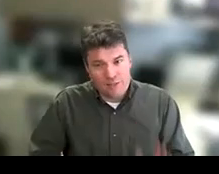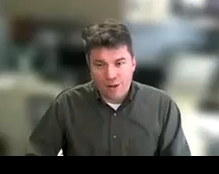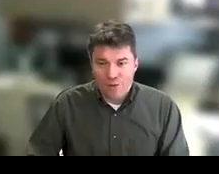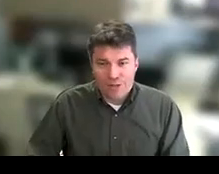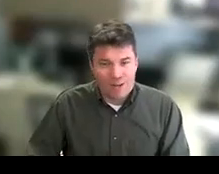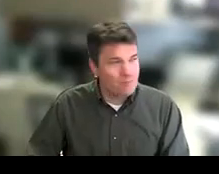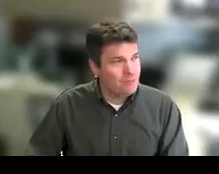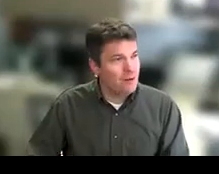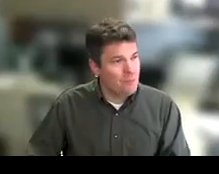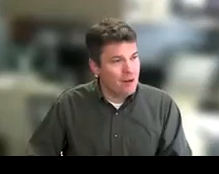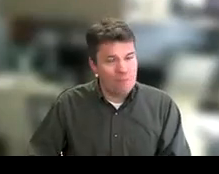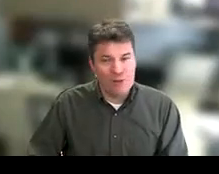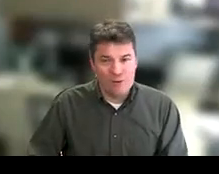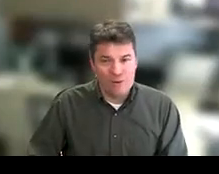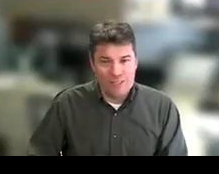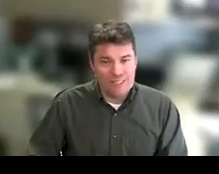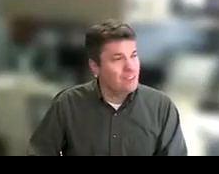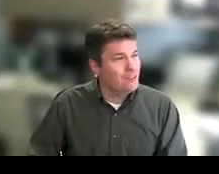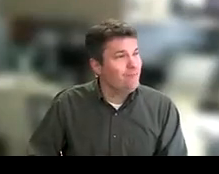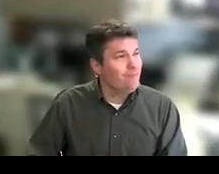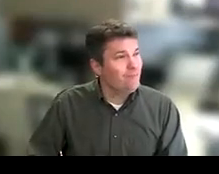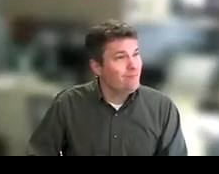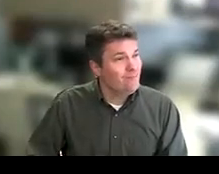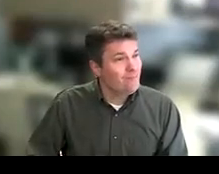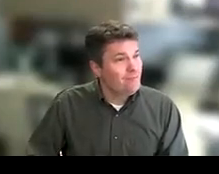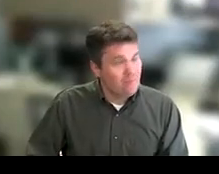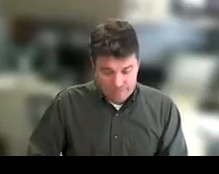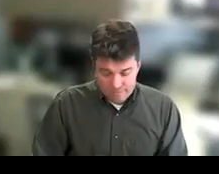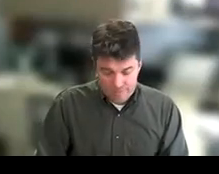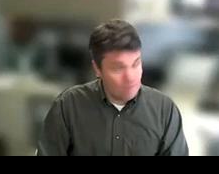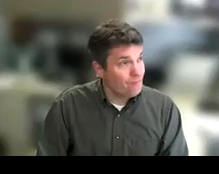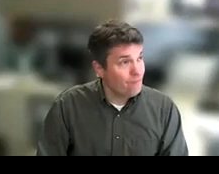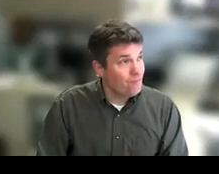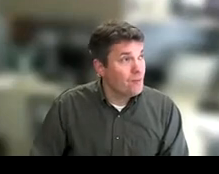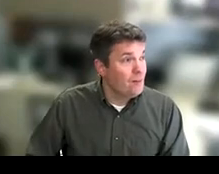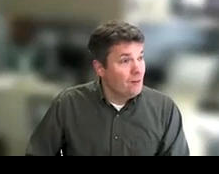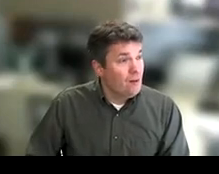changed the sensitivity over time to be able to pick up their noises. So.